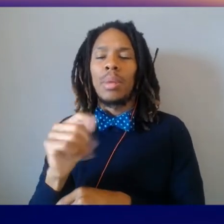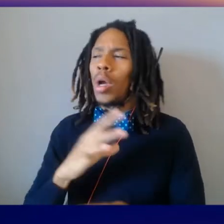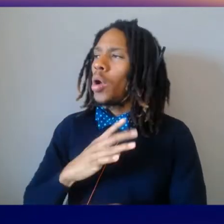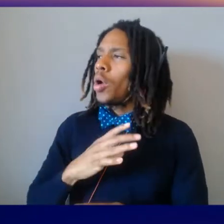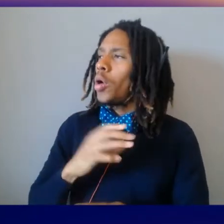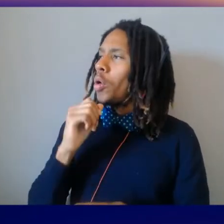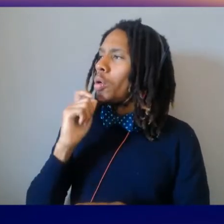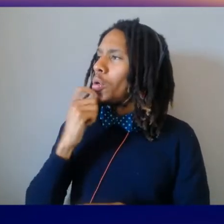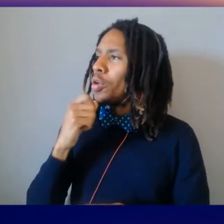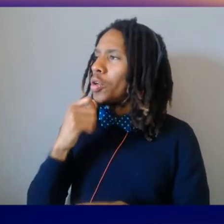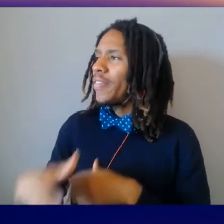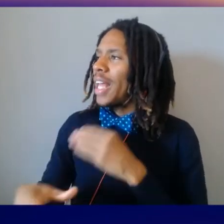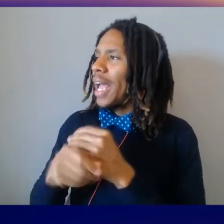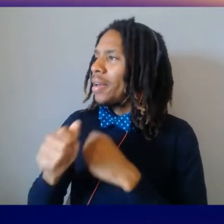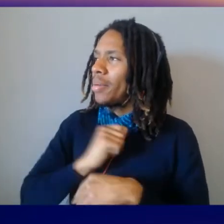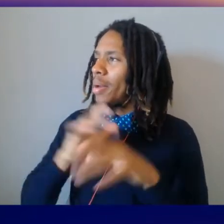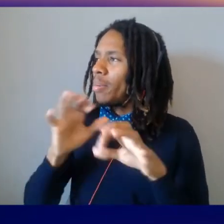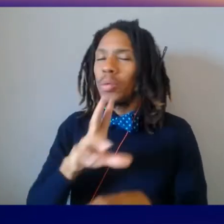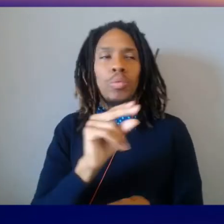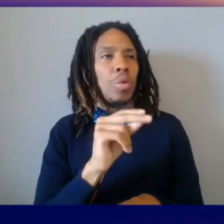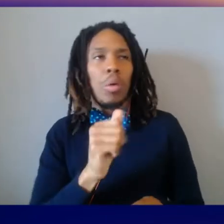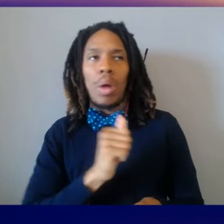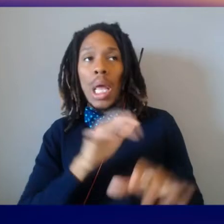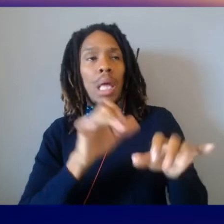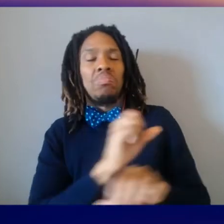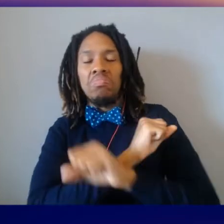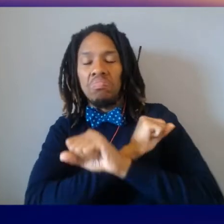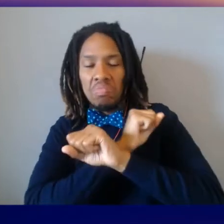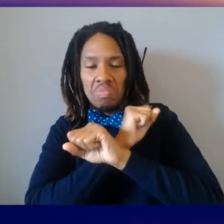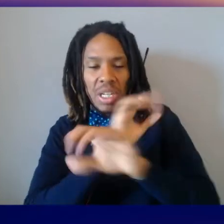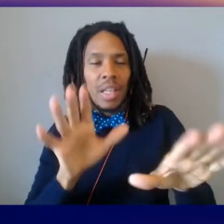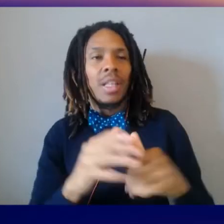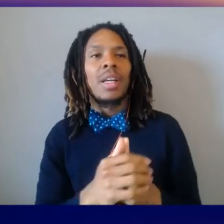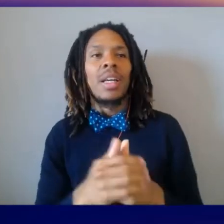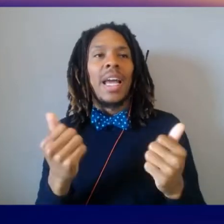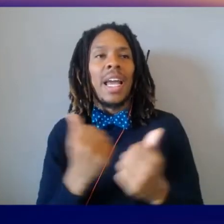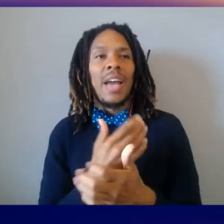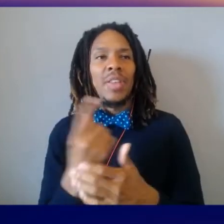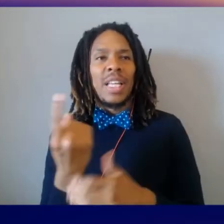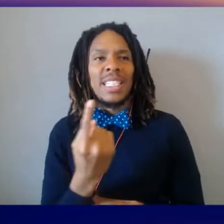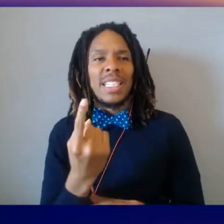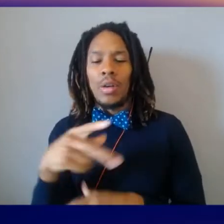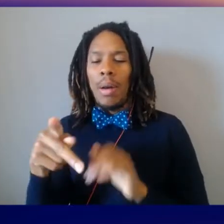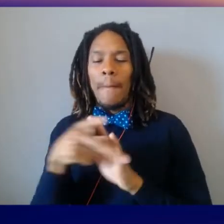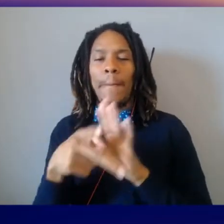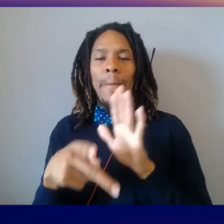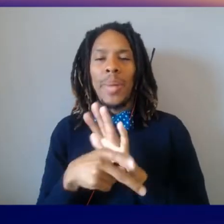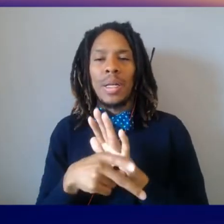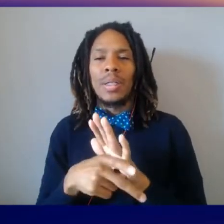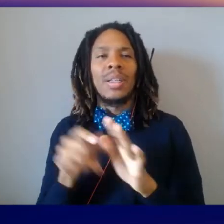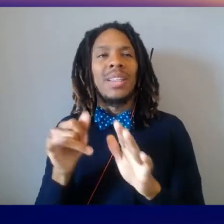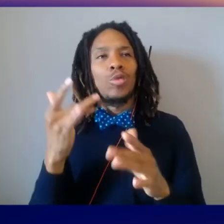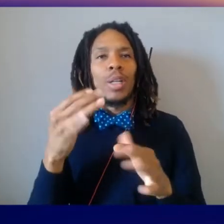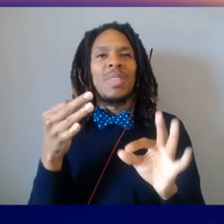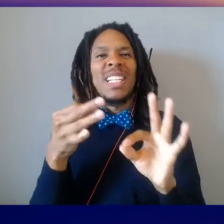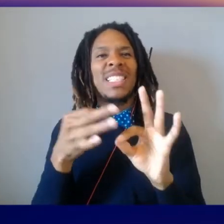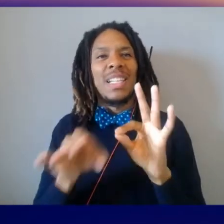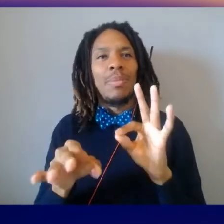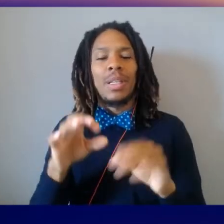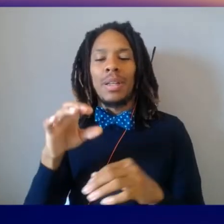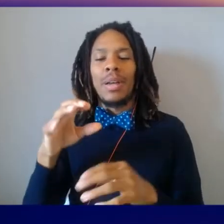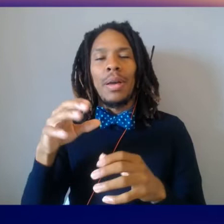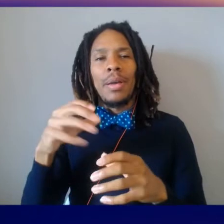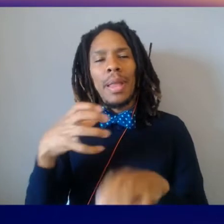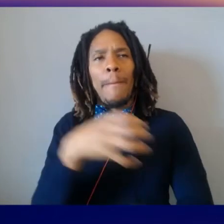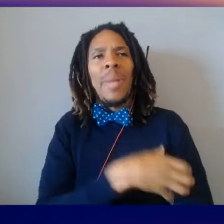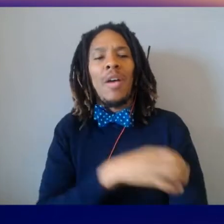it manually or No anything. manual tasks. That's and beautiful. everything is through a single policy. That's where the simplicity and the power of Cloud WAN lies. Love it.